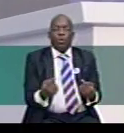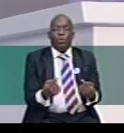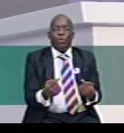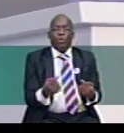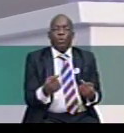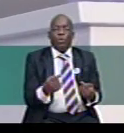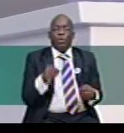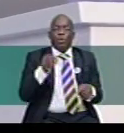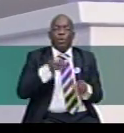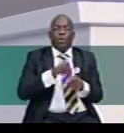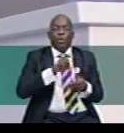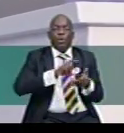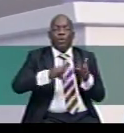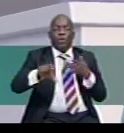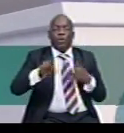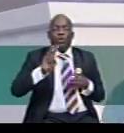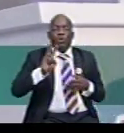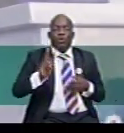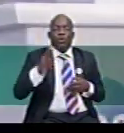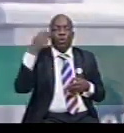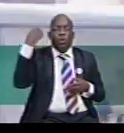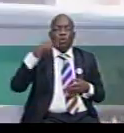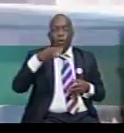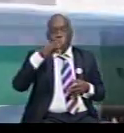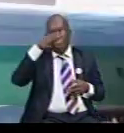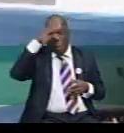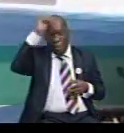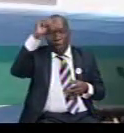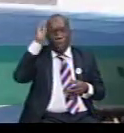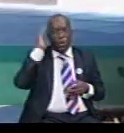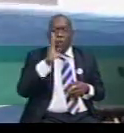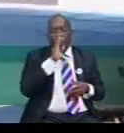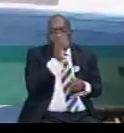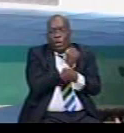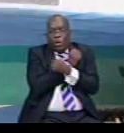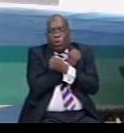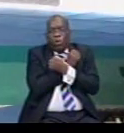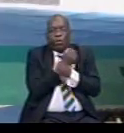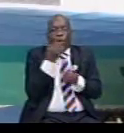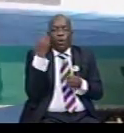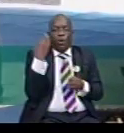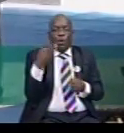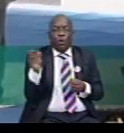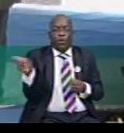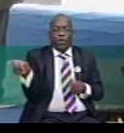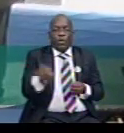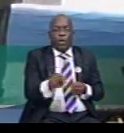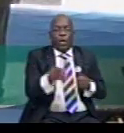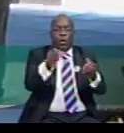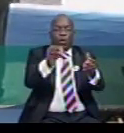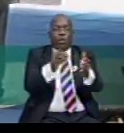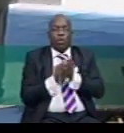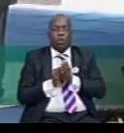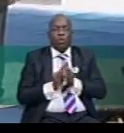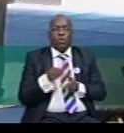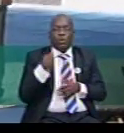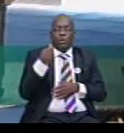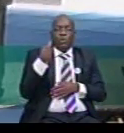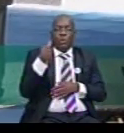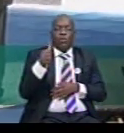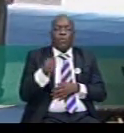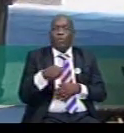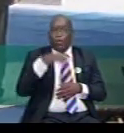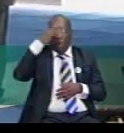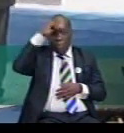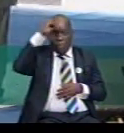verse 2, in verse 2, for men shall be lovers of their own selves. Men shall